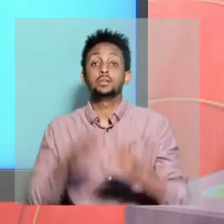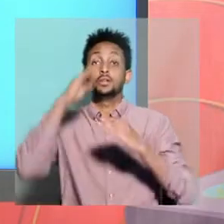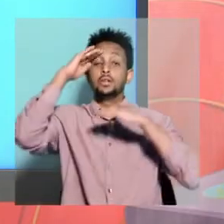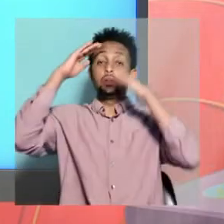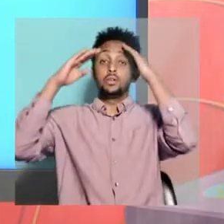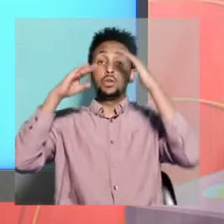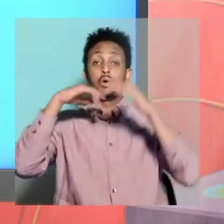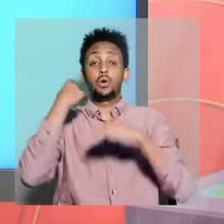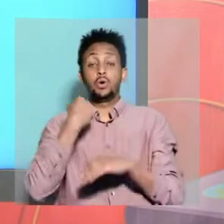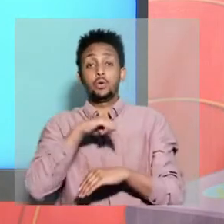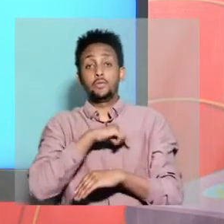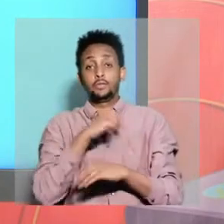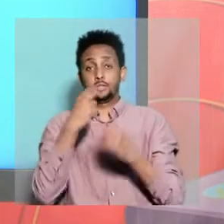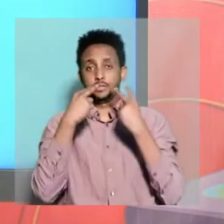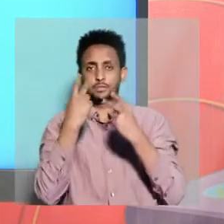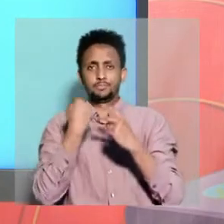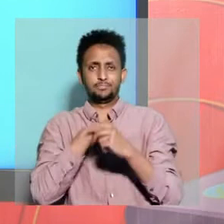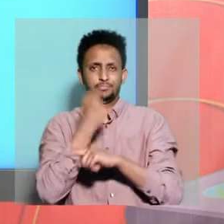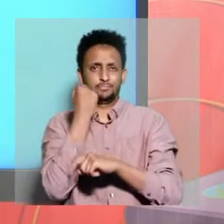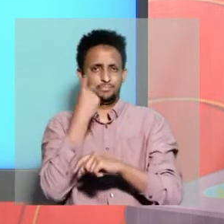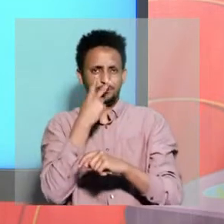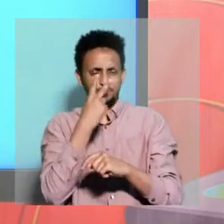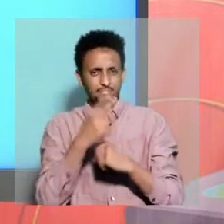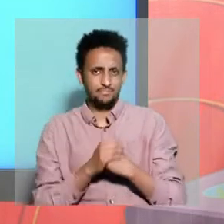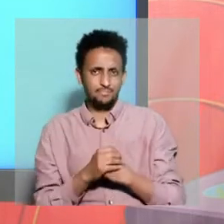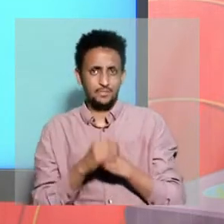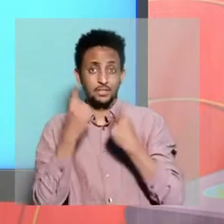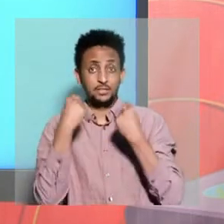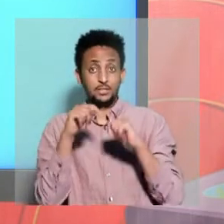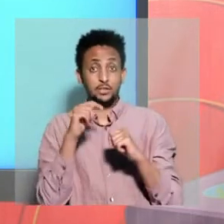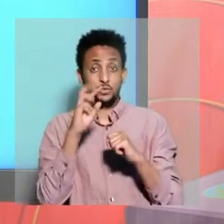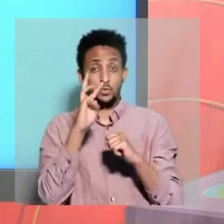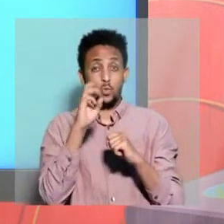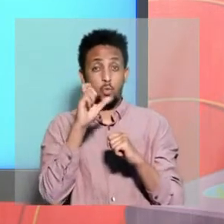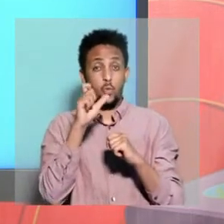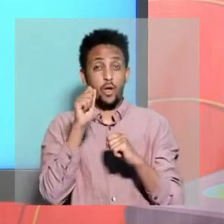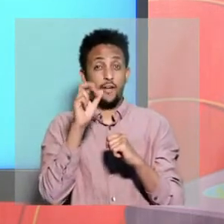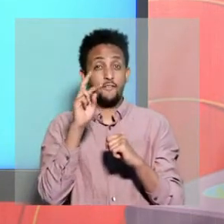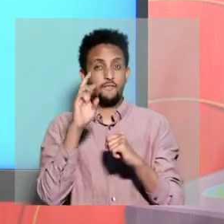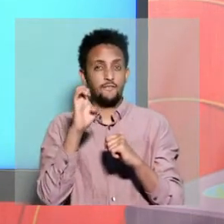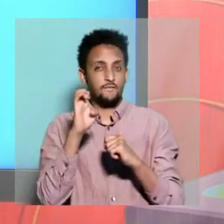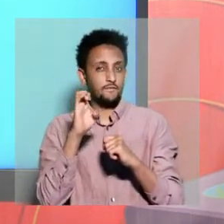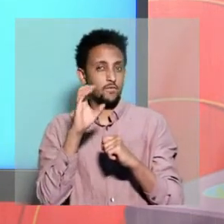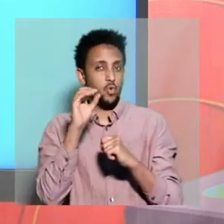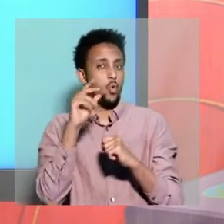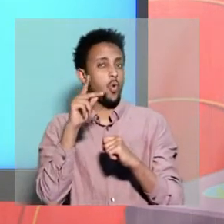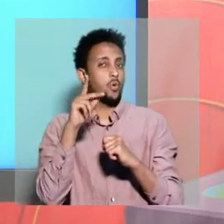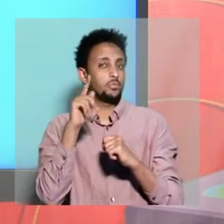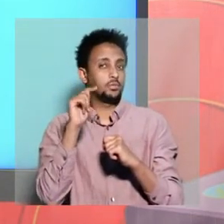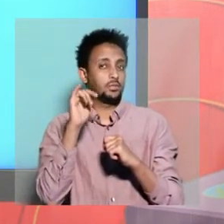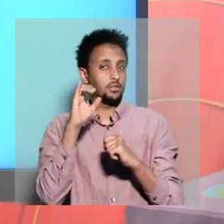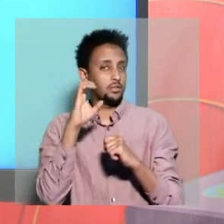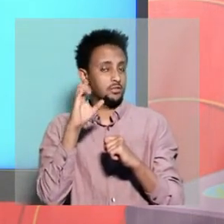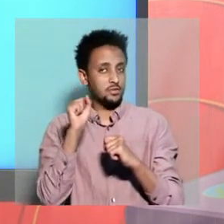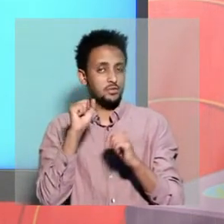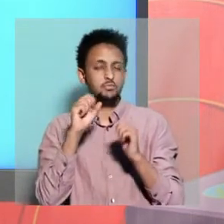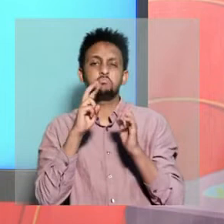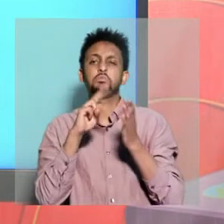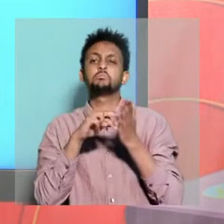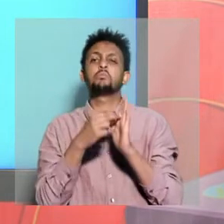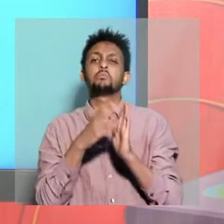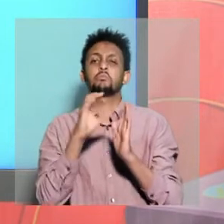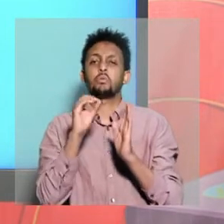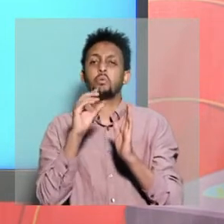Hello, our viewers. Previously on our discussion, we have tried to see about wave optics. We have tried to define what